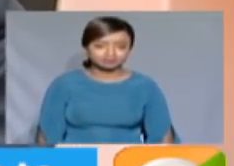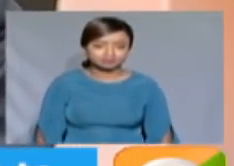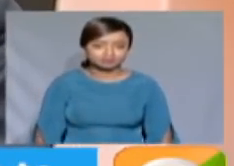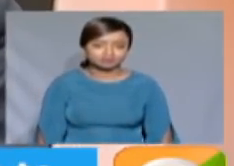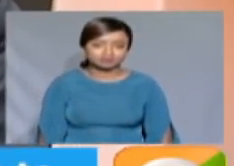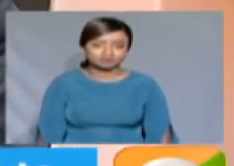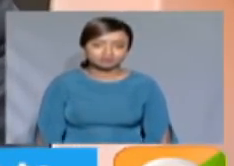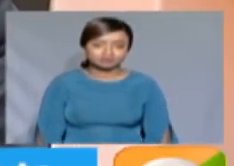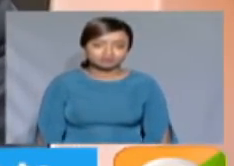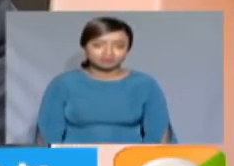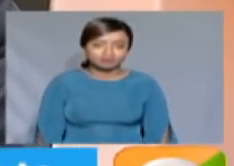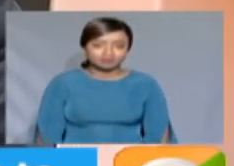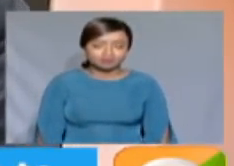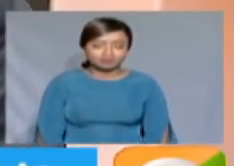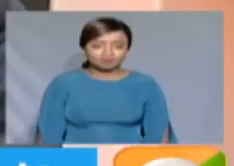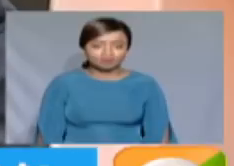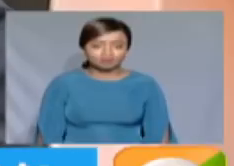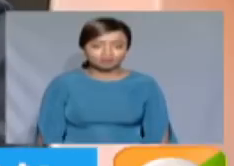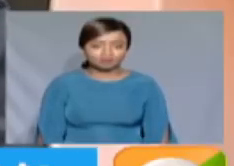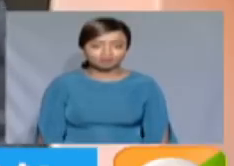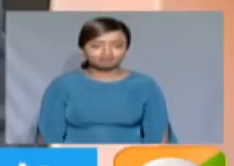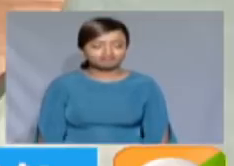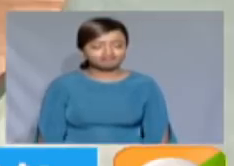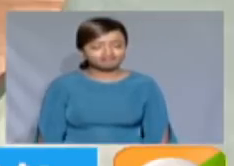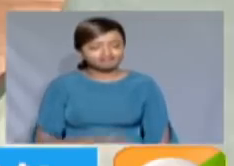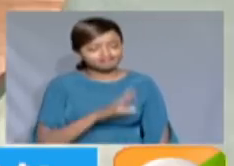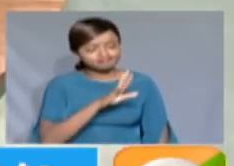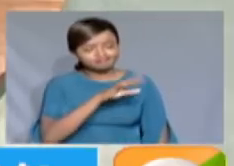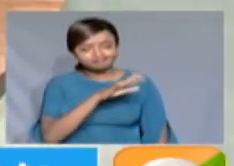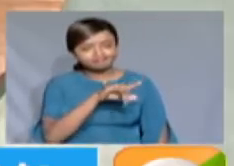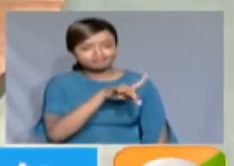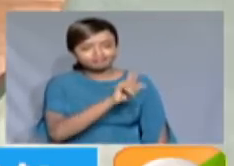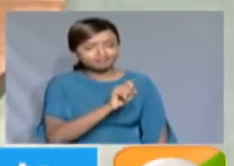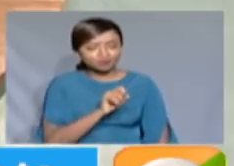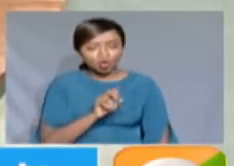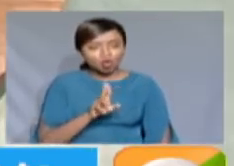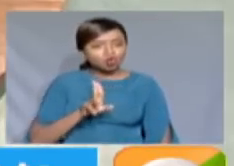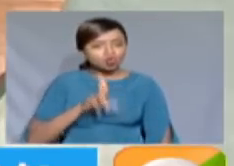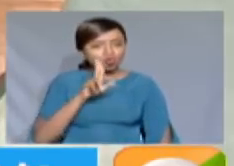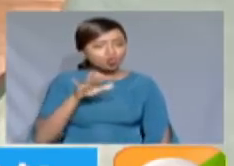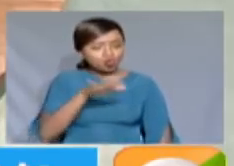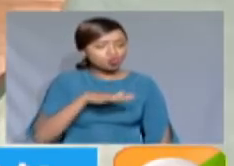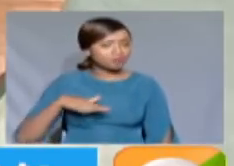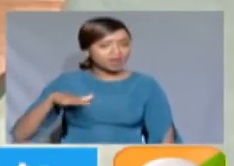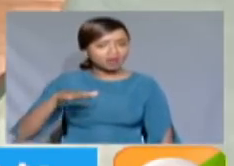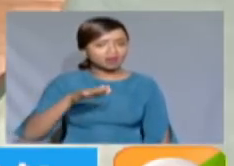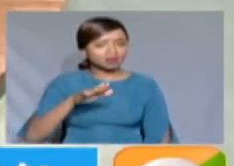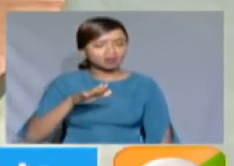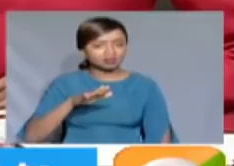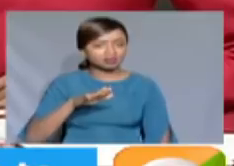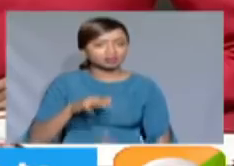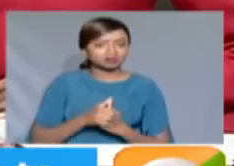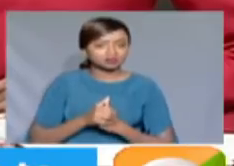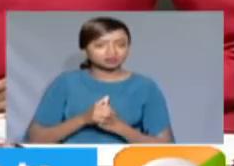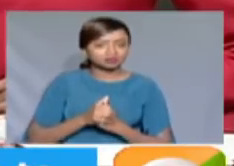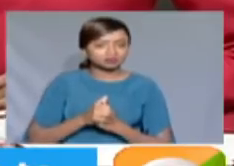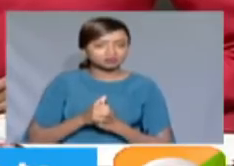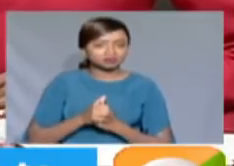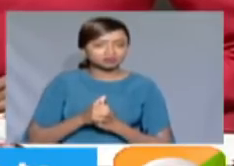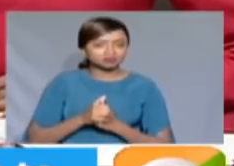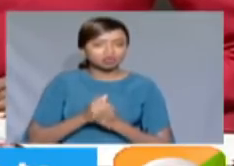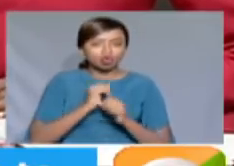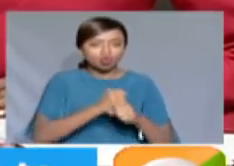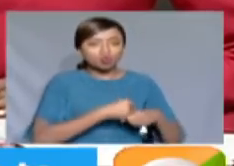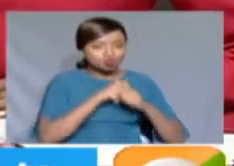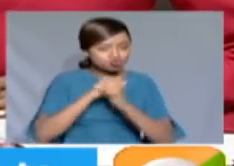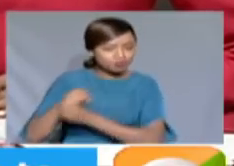to actually utilize the road. Engineer, let's talk about Uhuru Park, because that's also another issue that has triggered a